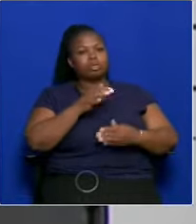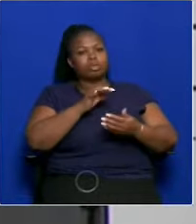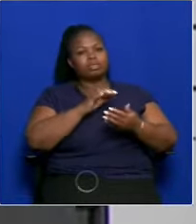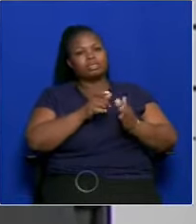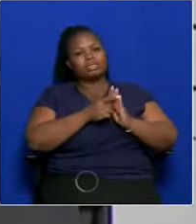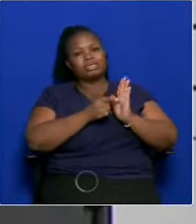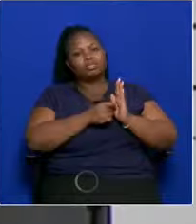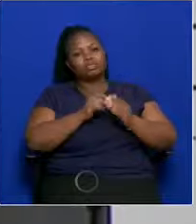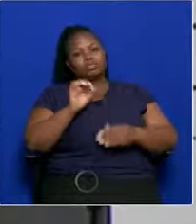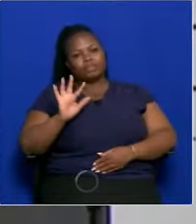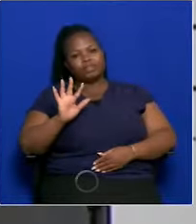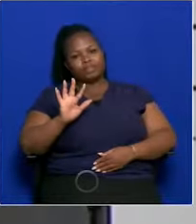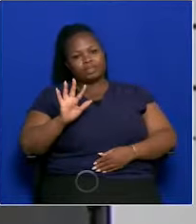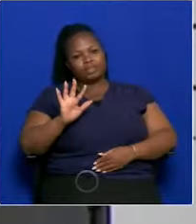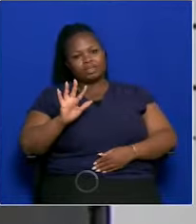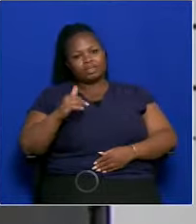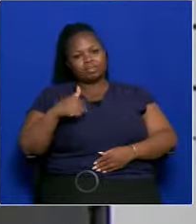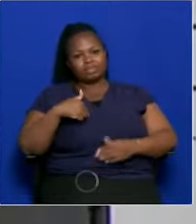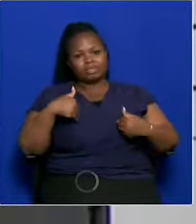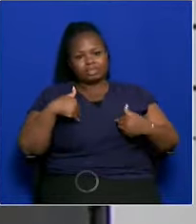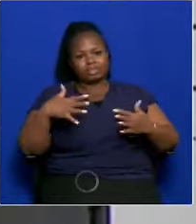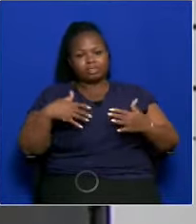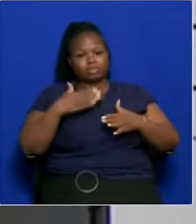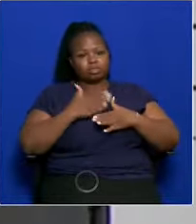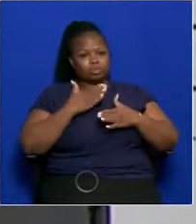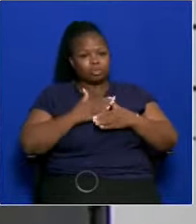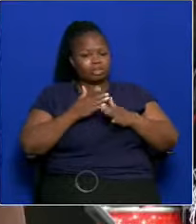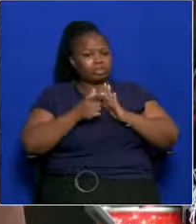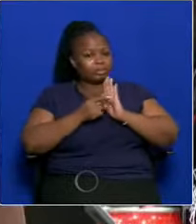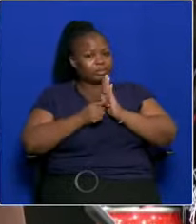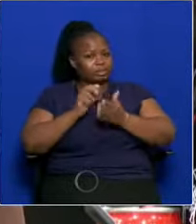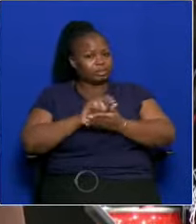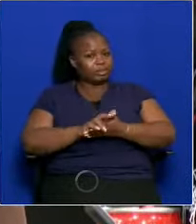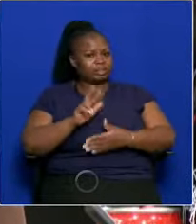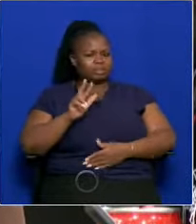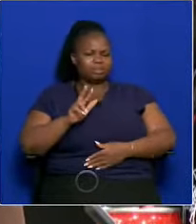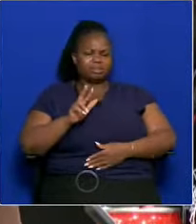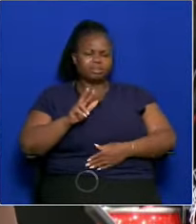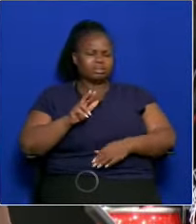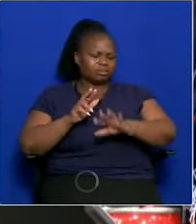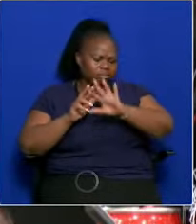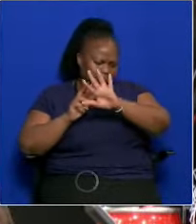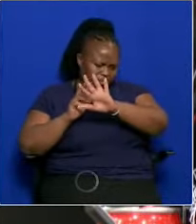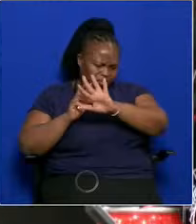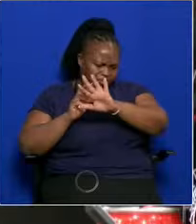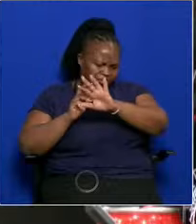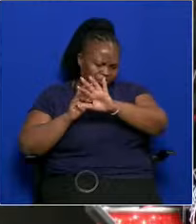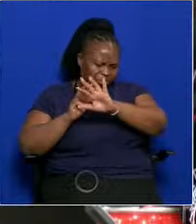started working on the 18th. General, I accept. Oh, my apologies.